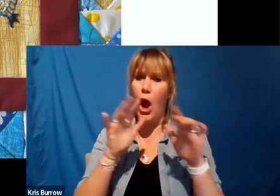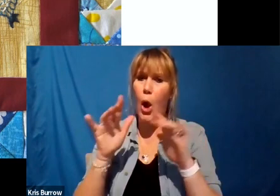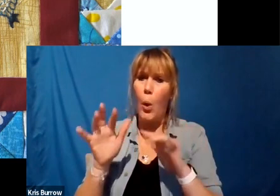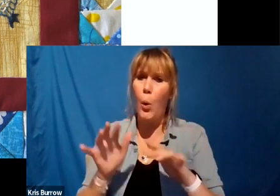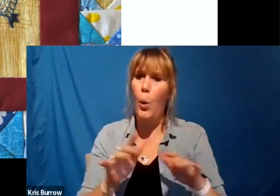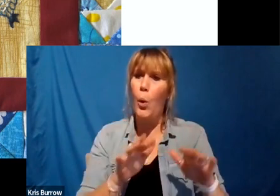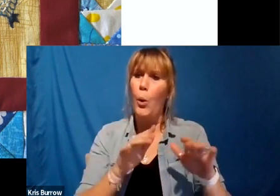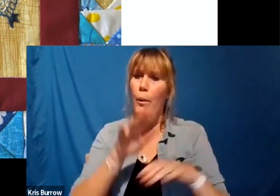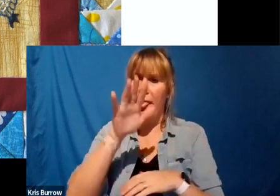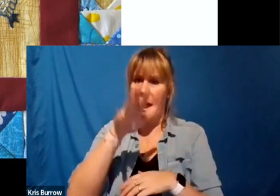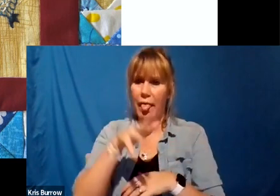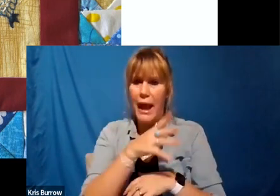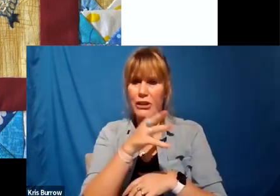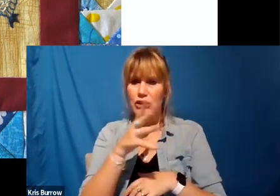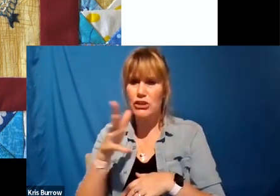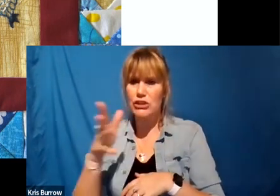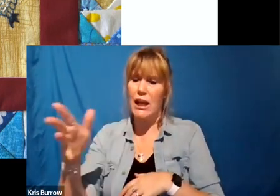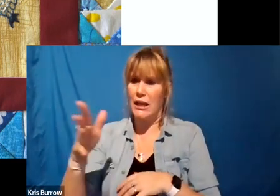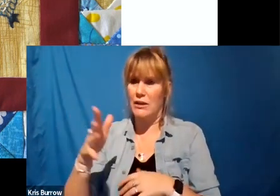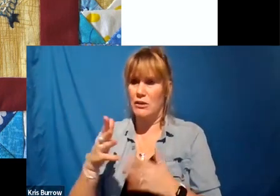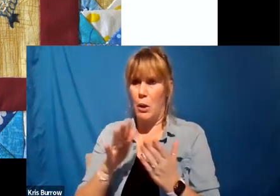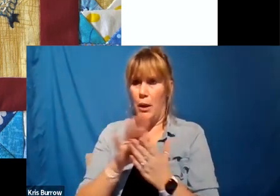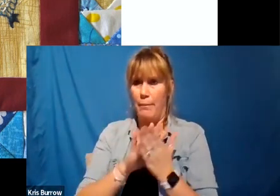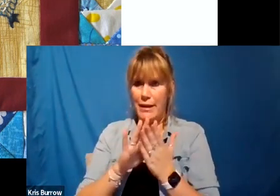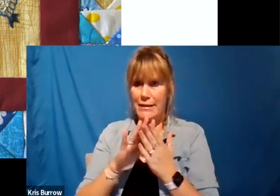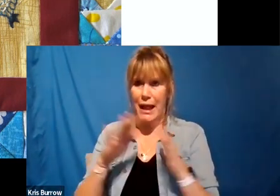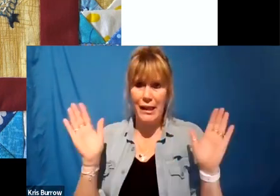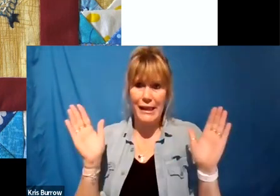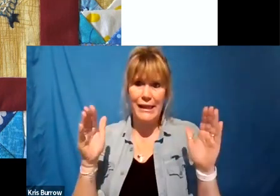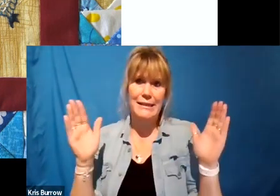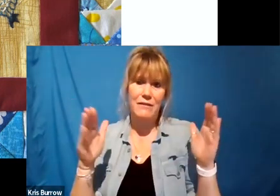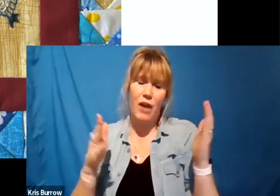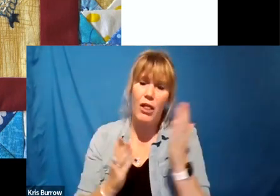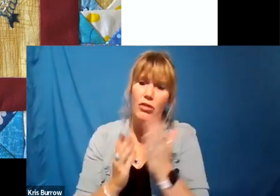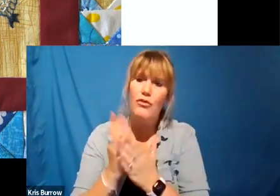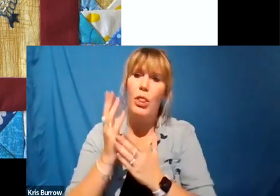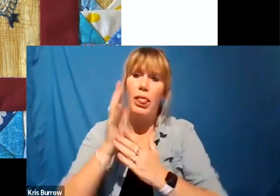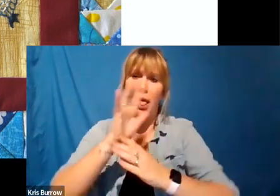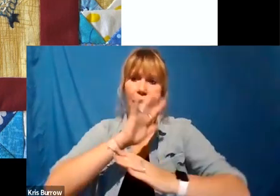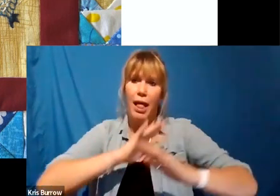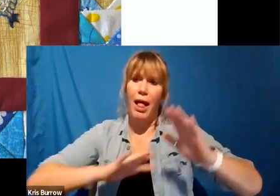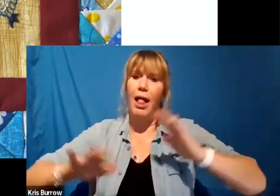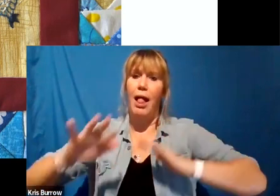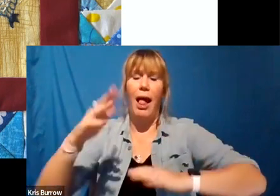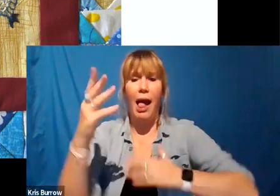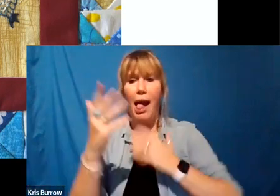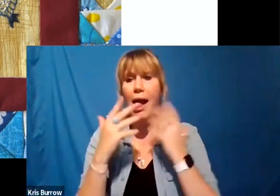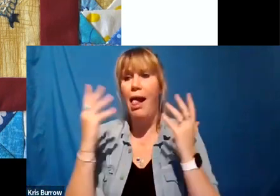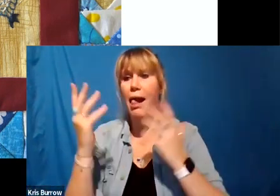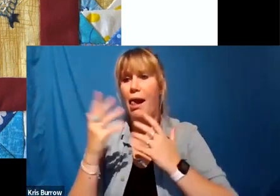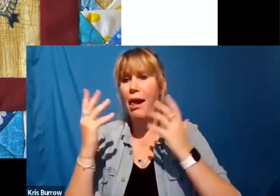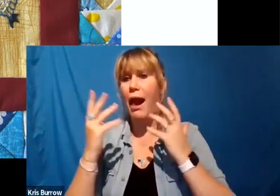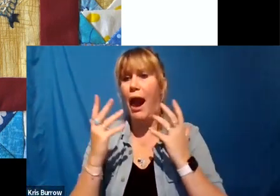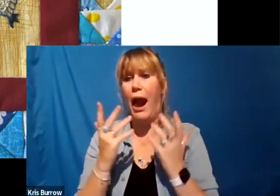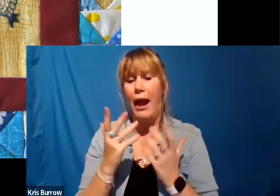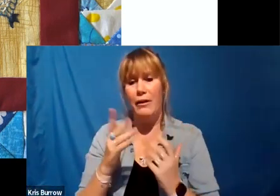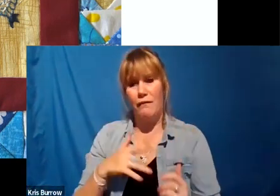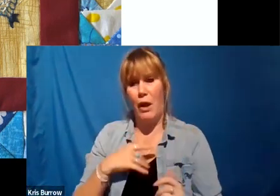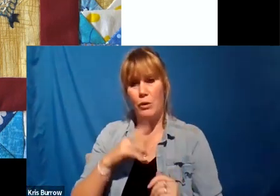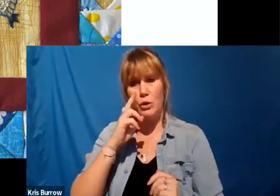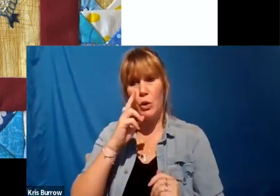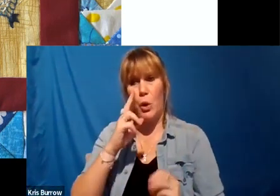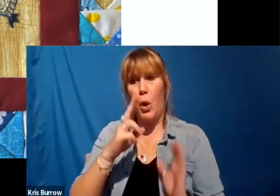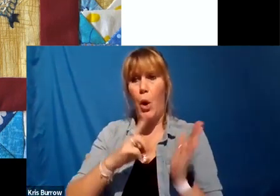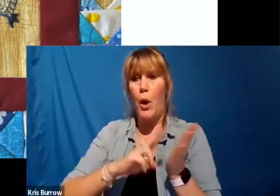airflow that, you know, the geese are flying through. And a friend made the comment to me that she saw nature putting me back